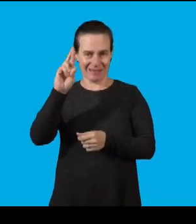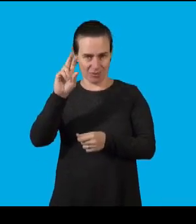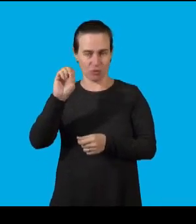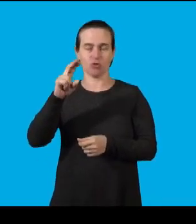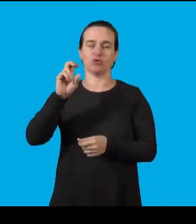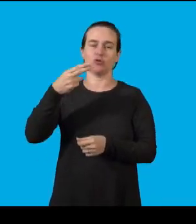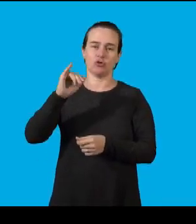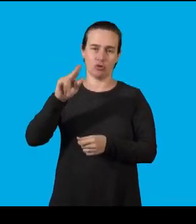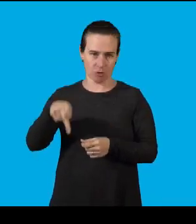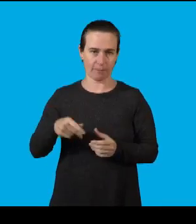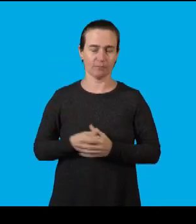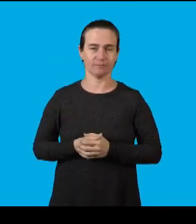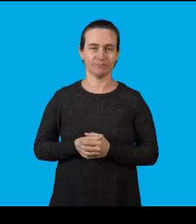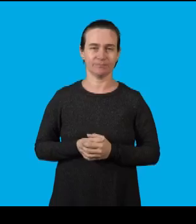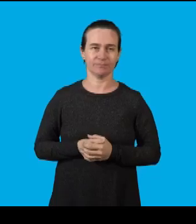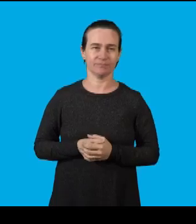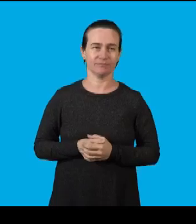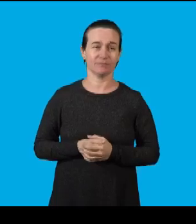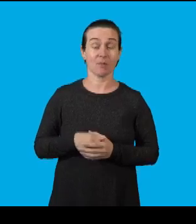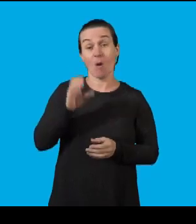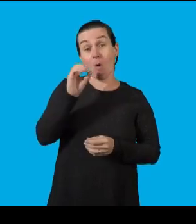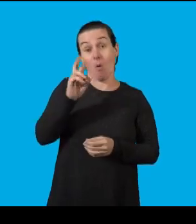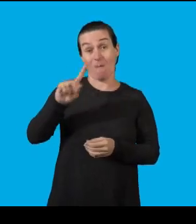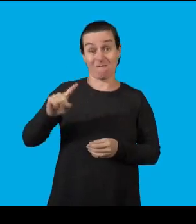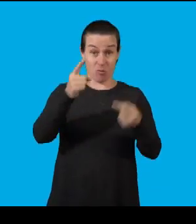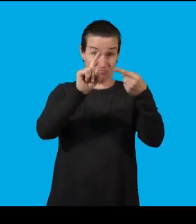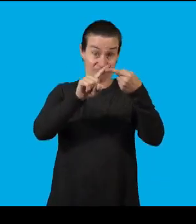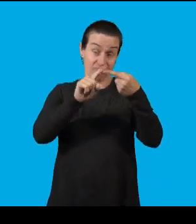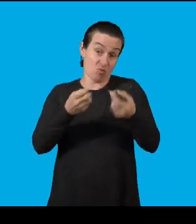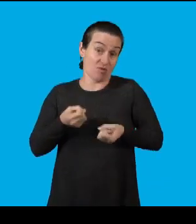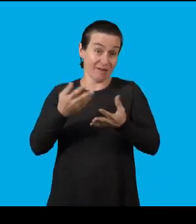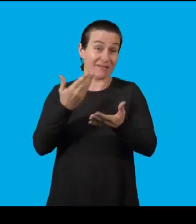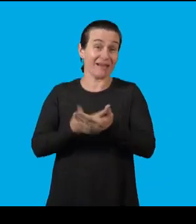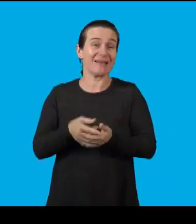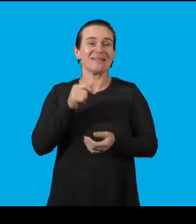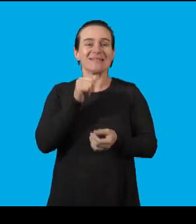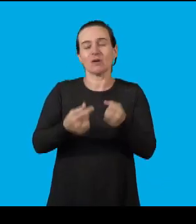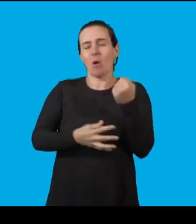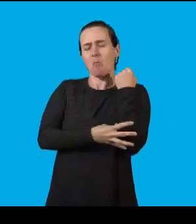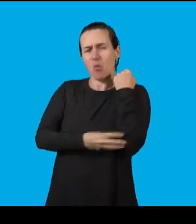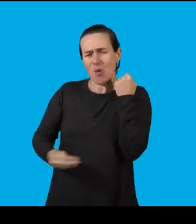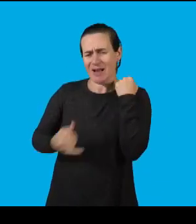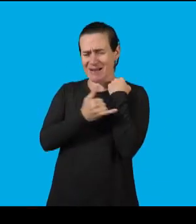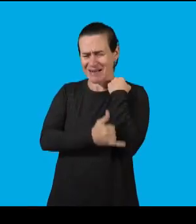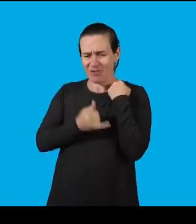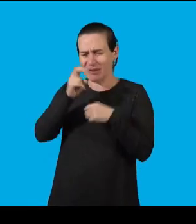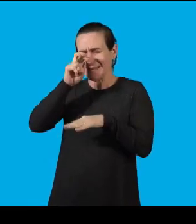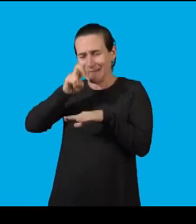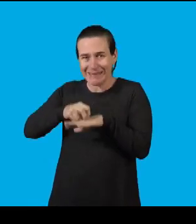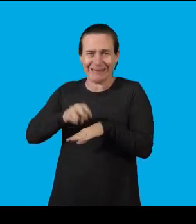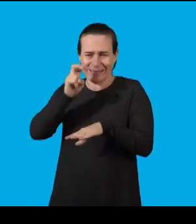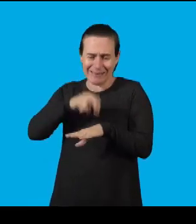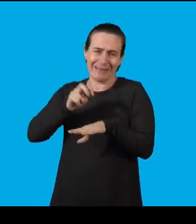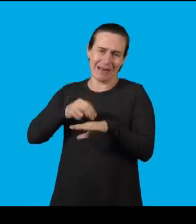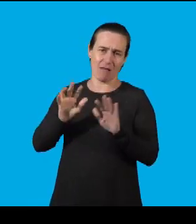is included there, and also in the first option that you can give, it says in poor and needy